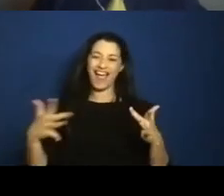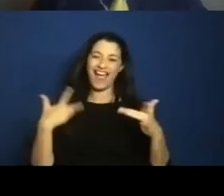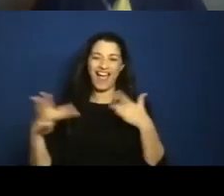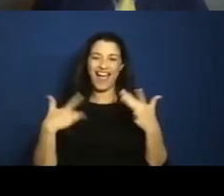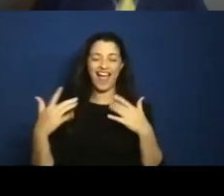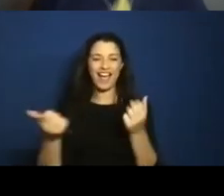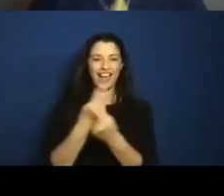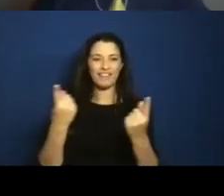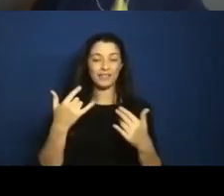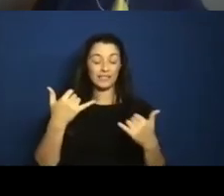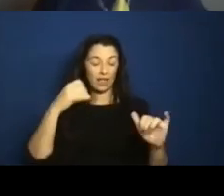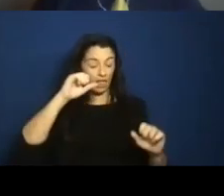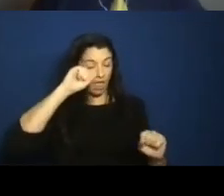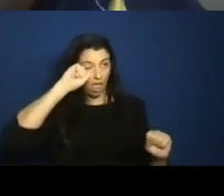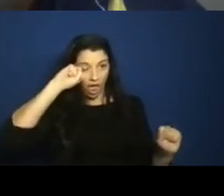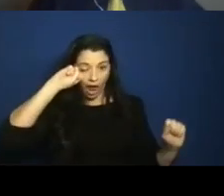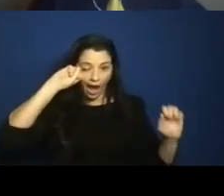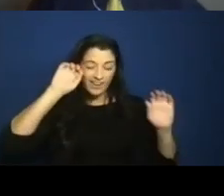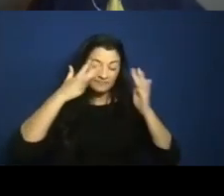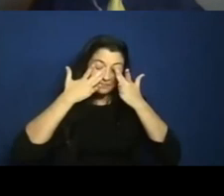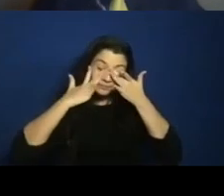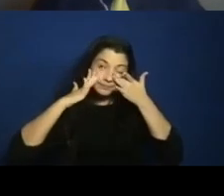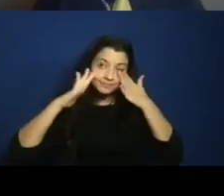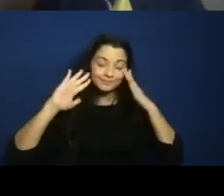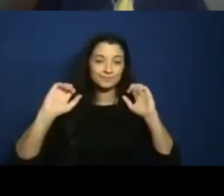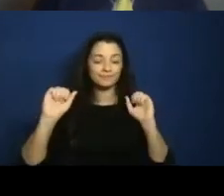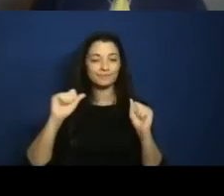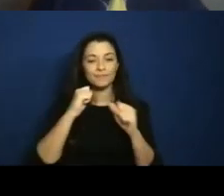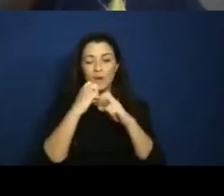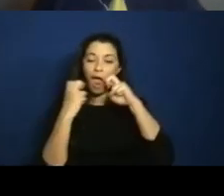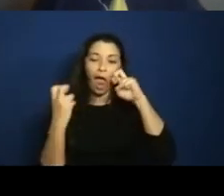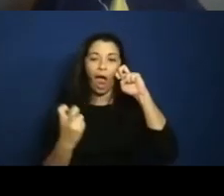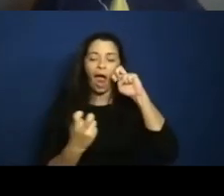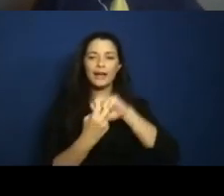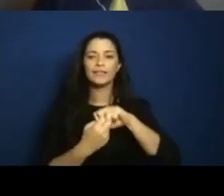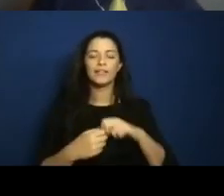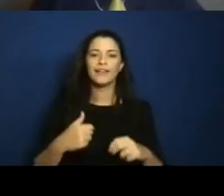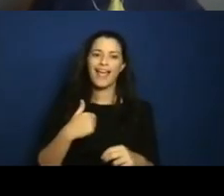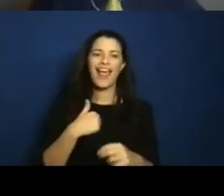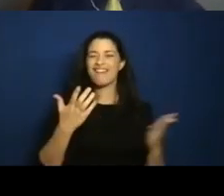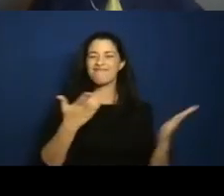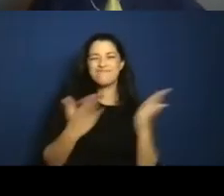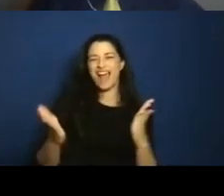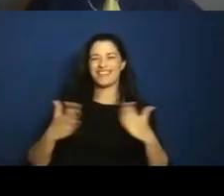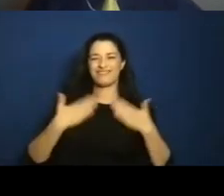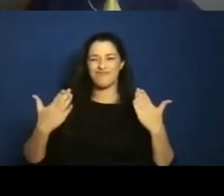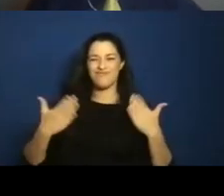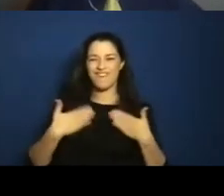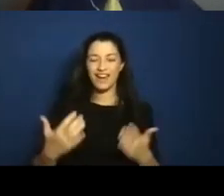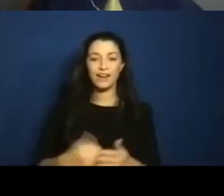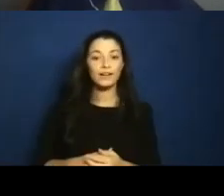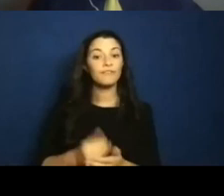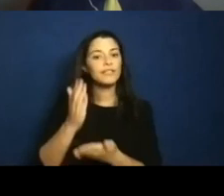else is still waking up, rolling crust out of their eyes. And I just brought the joy. And for some